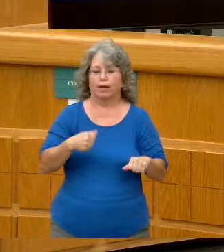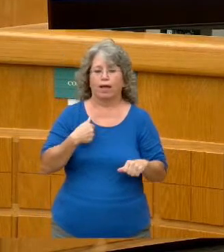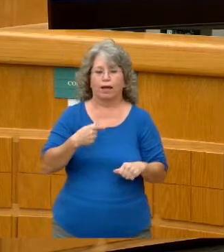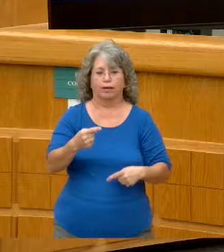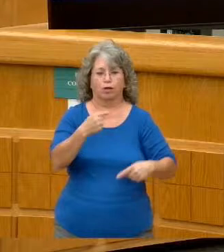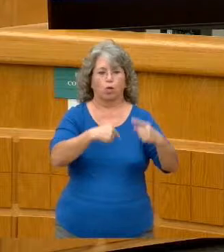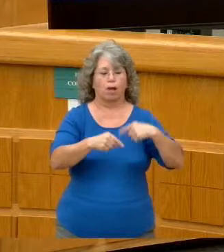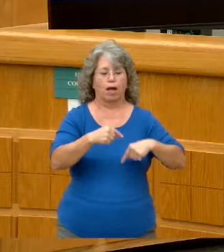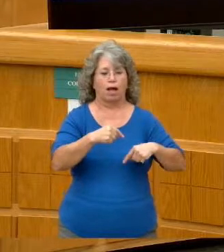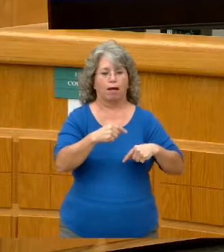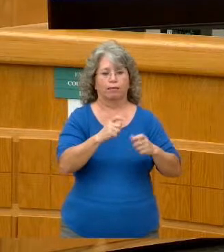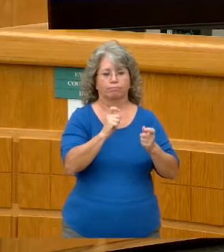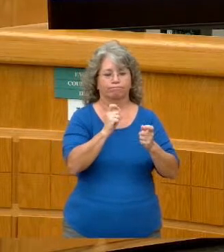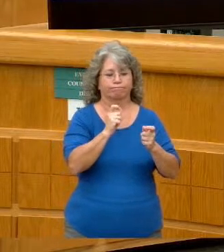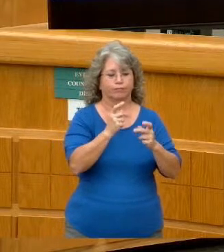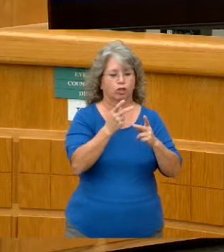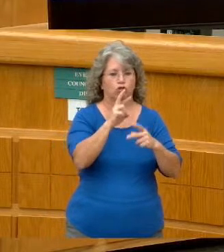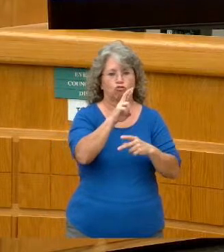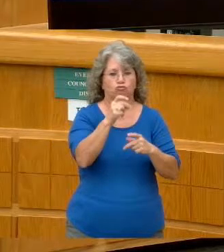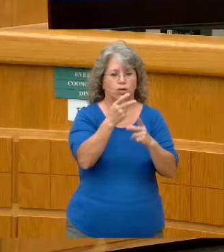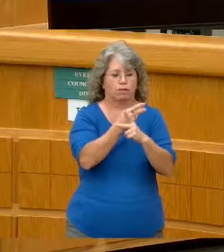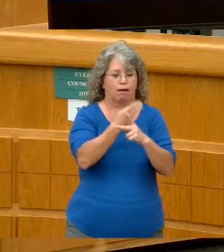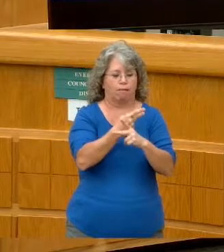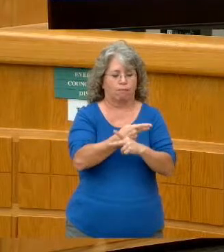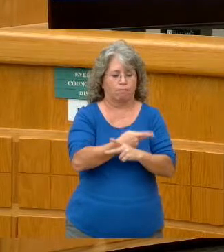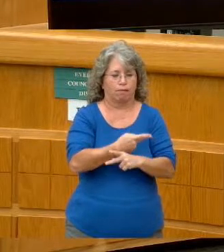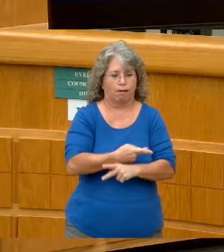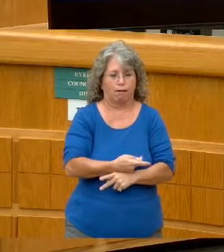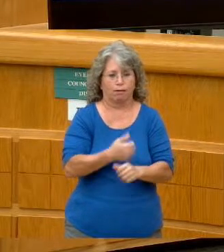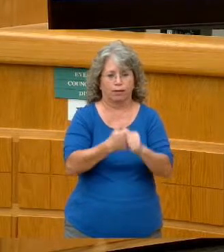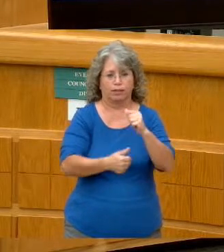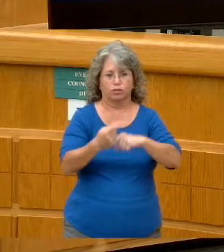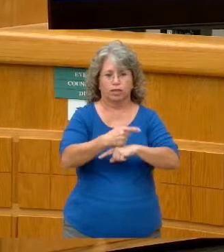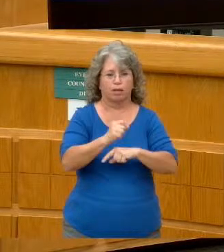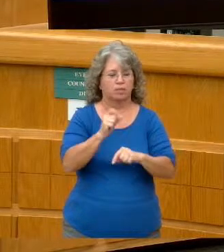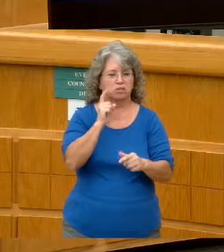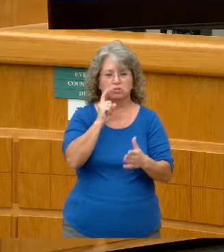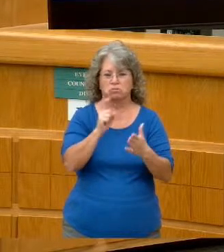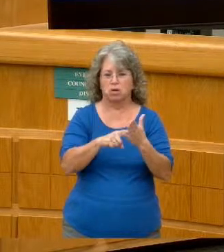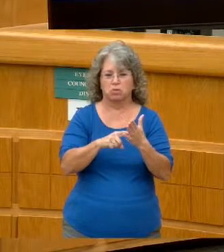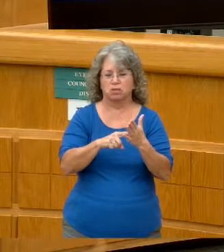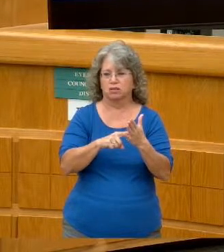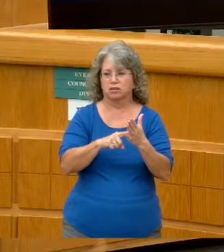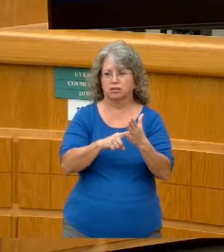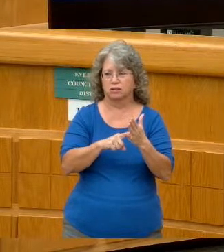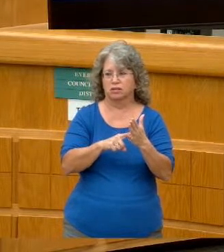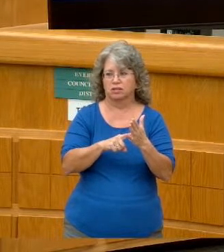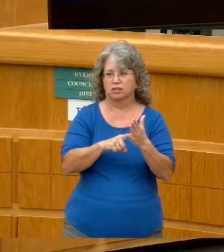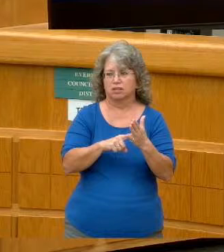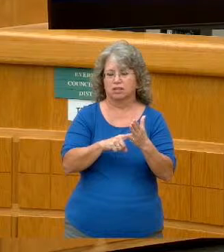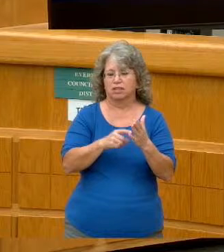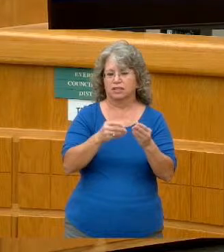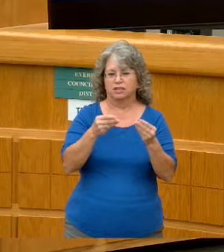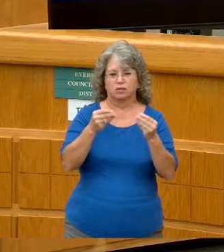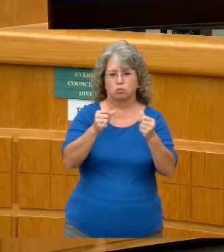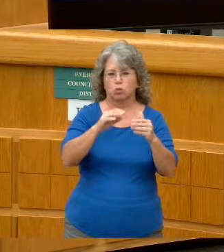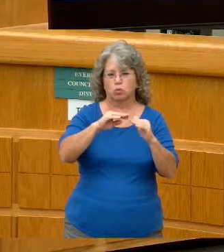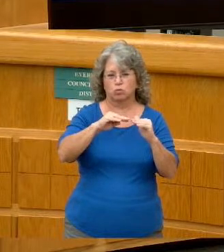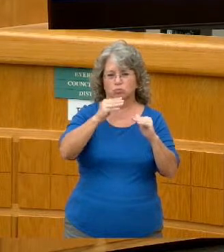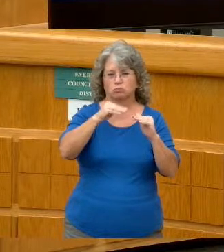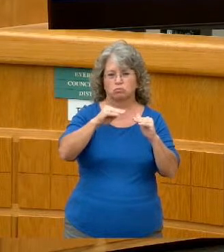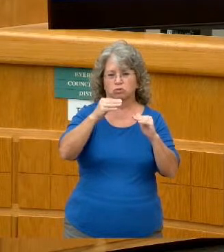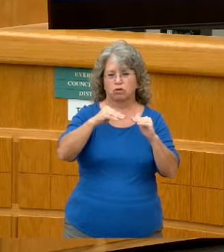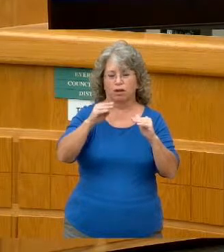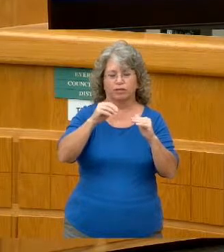back in time and recalculate for every single date. And you can see that with very few exceptions, there's smooth transitions from day